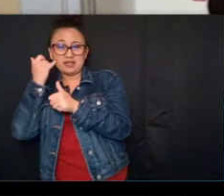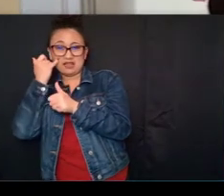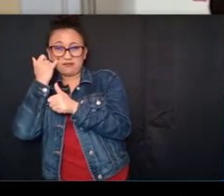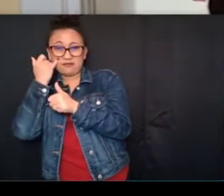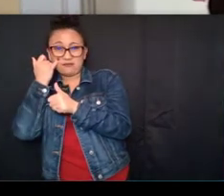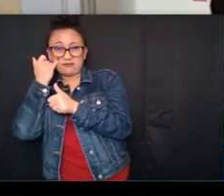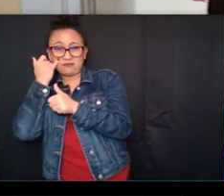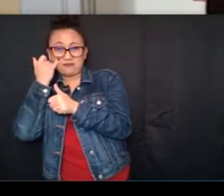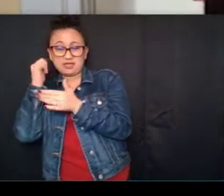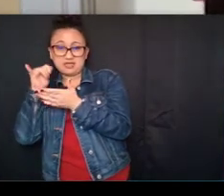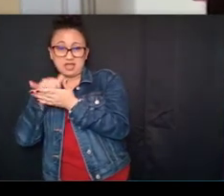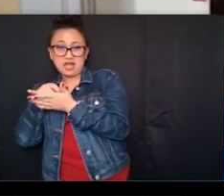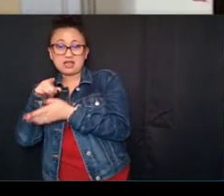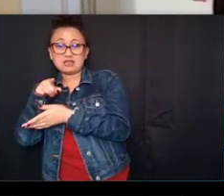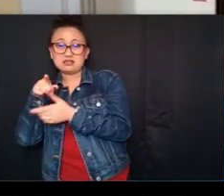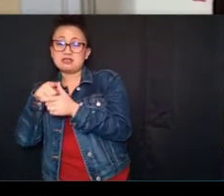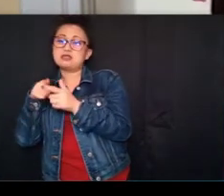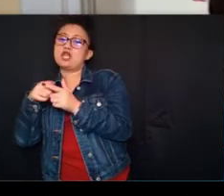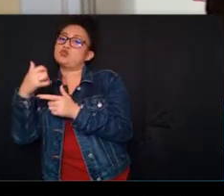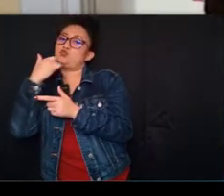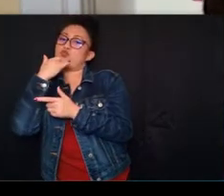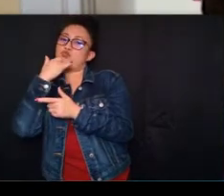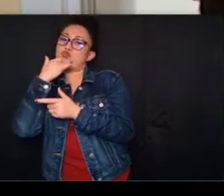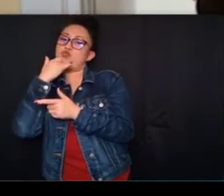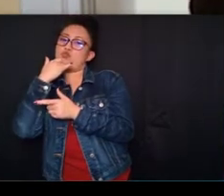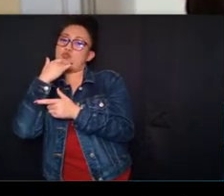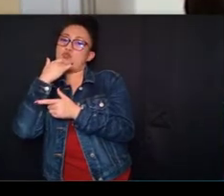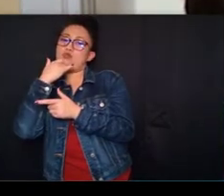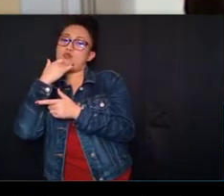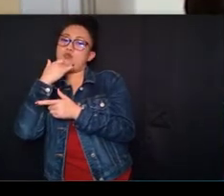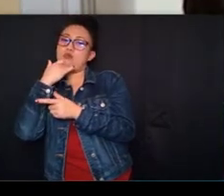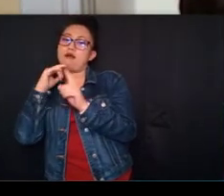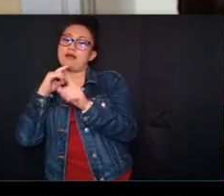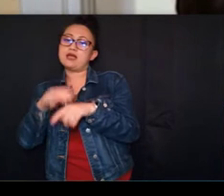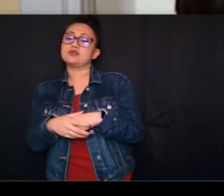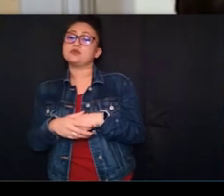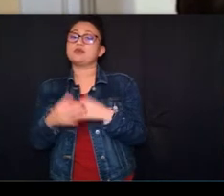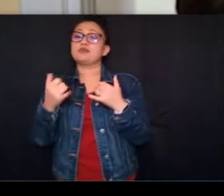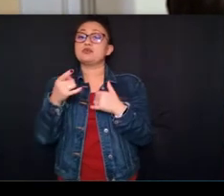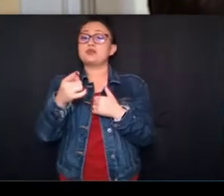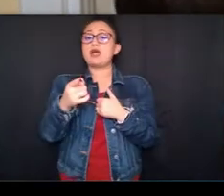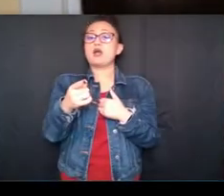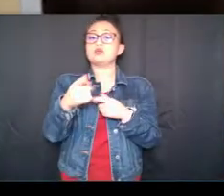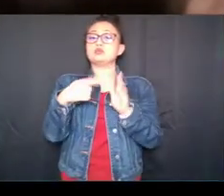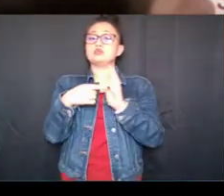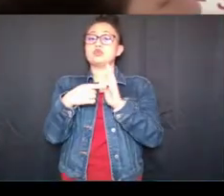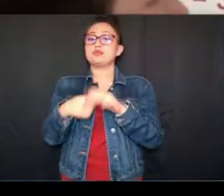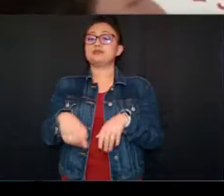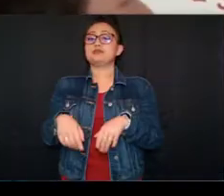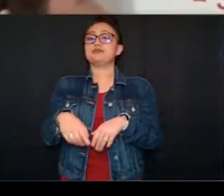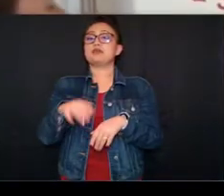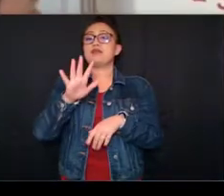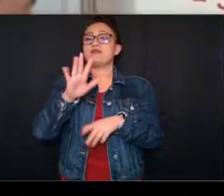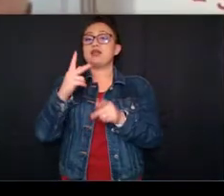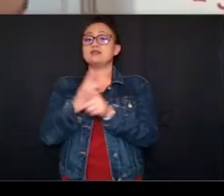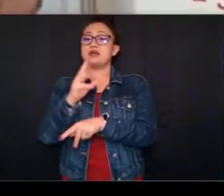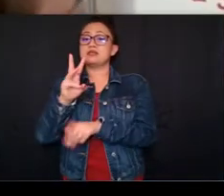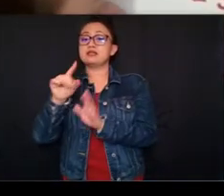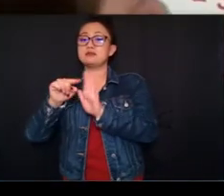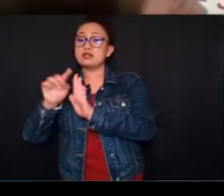it. So 6 minus 4 gives you 2. That comes from this. And then let's say you still chose, you still put the 5 out to